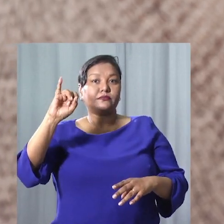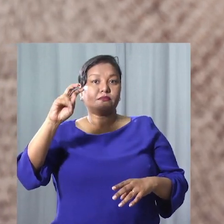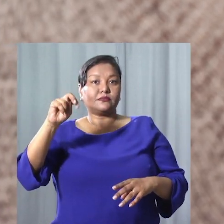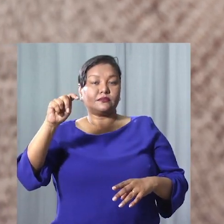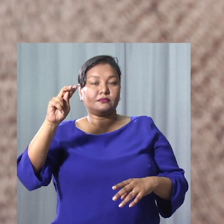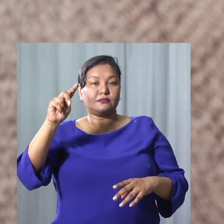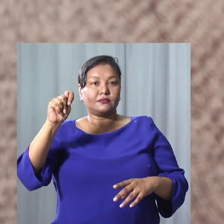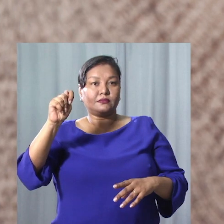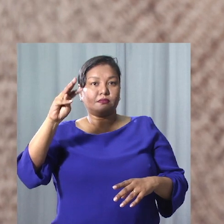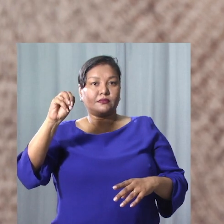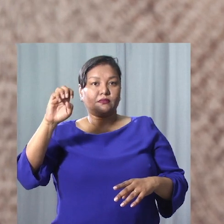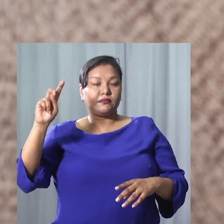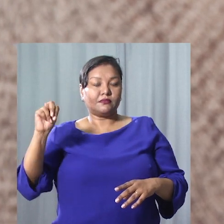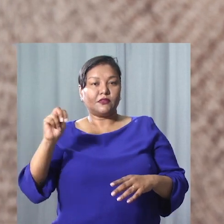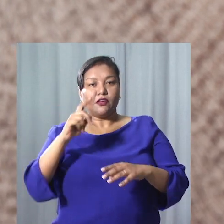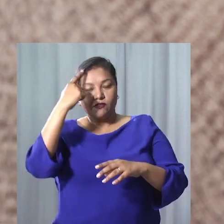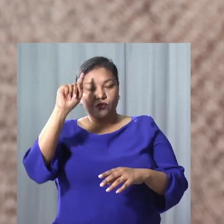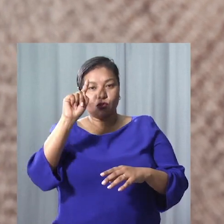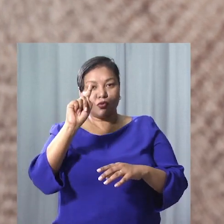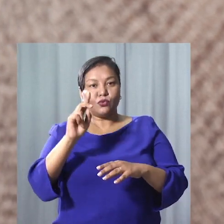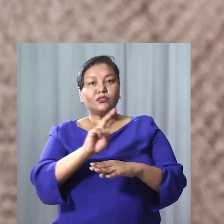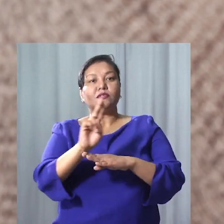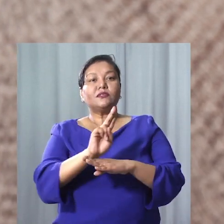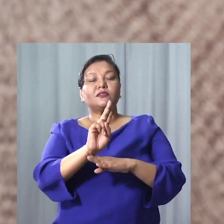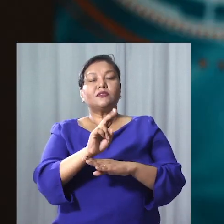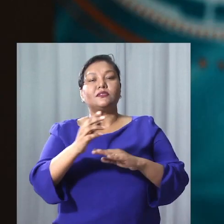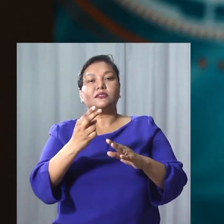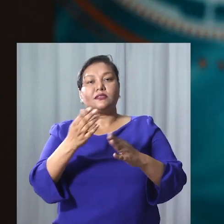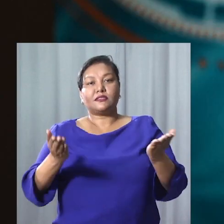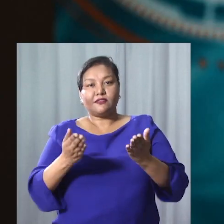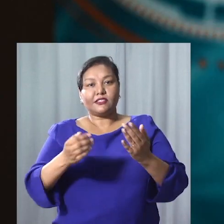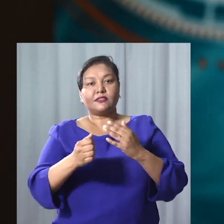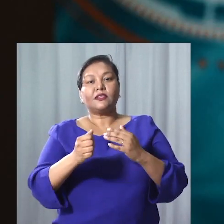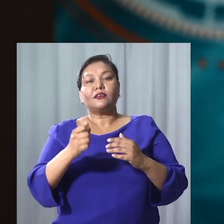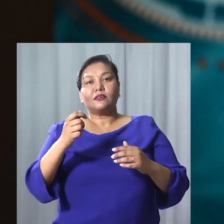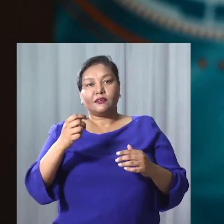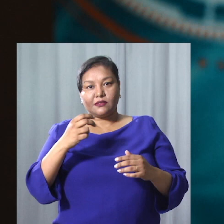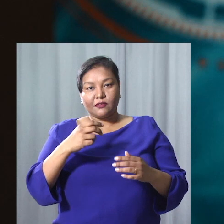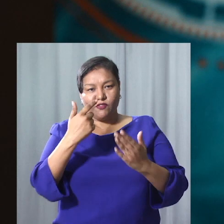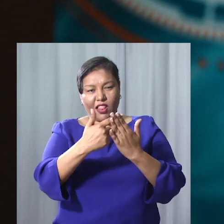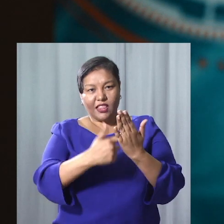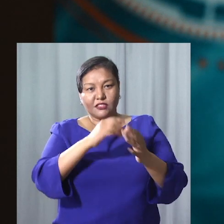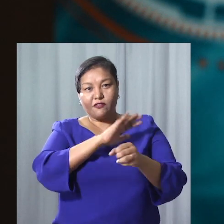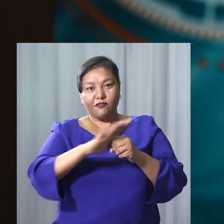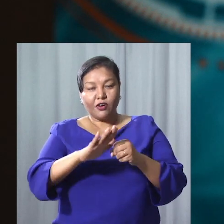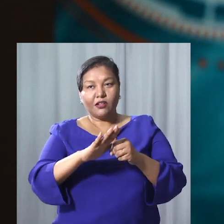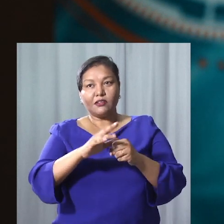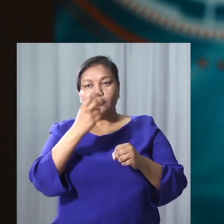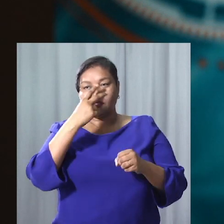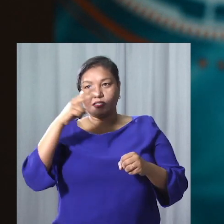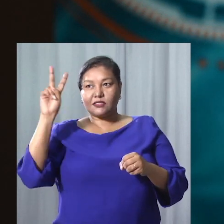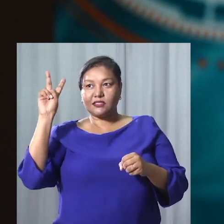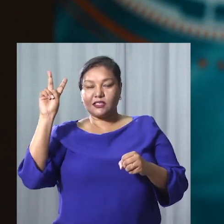for certificates to work in CARICOM countries. For a full listing of all appointments available,